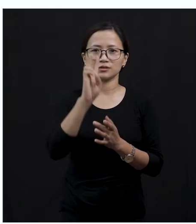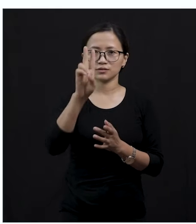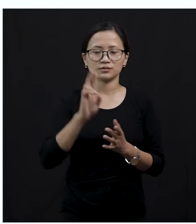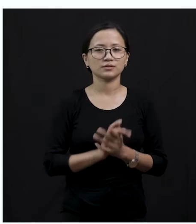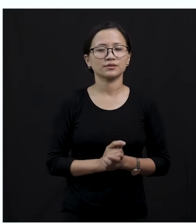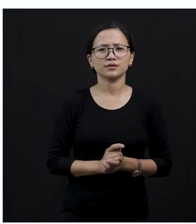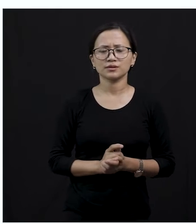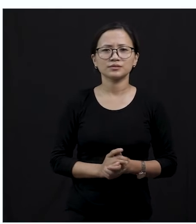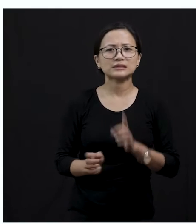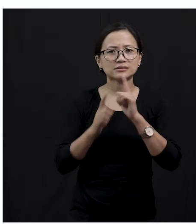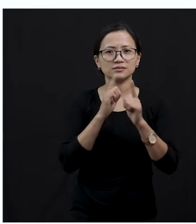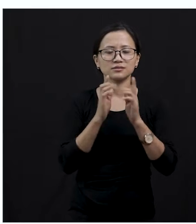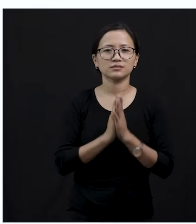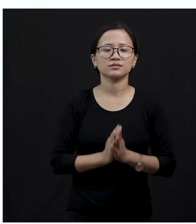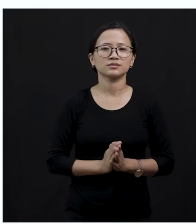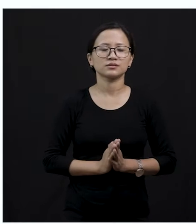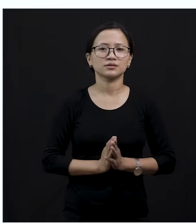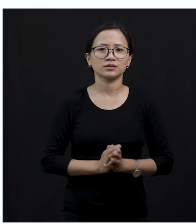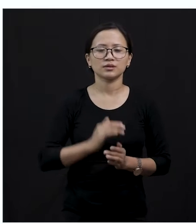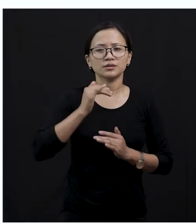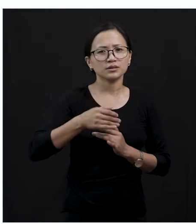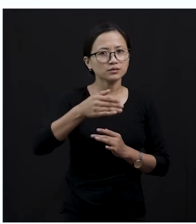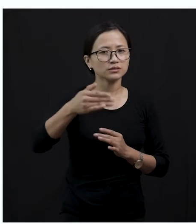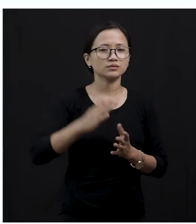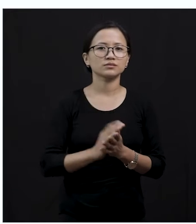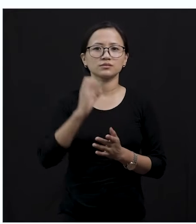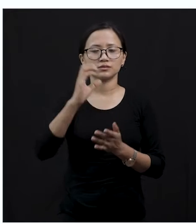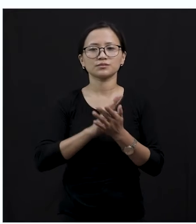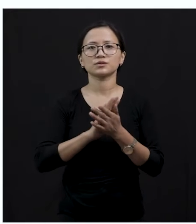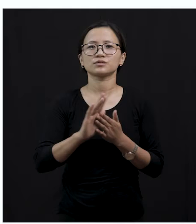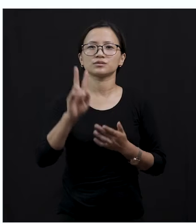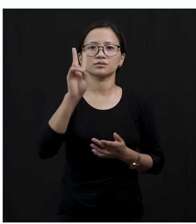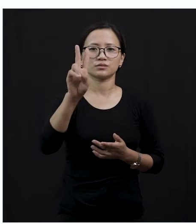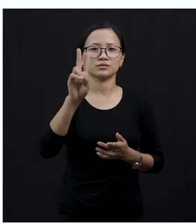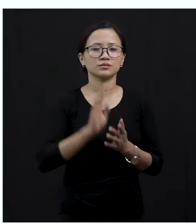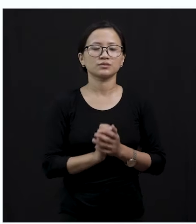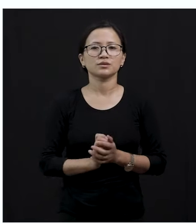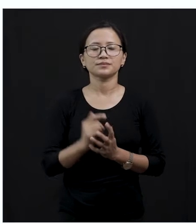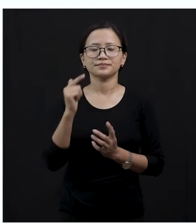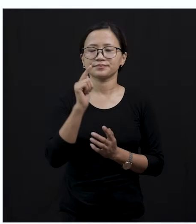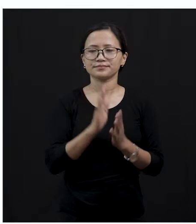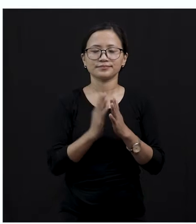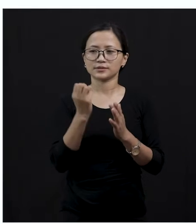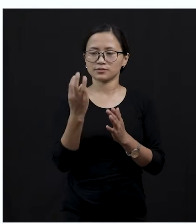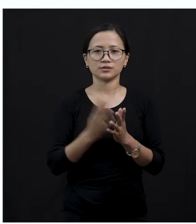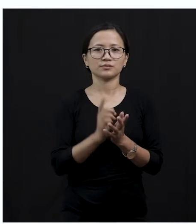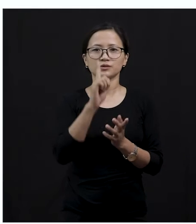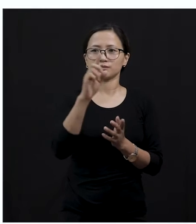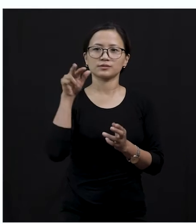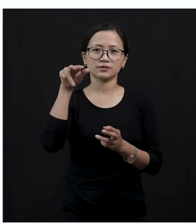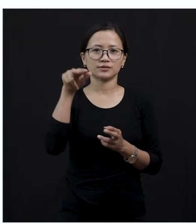as we have already discussed, we'll be continuing with chapter 2, numbers up to 100. All